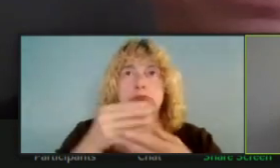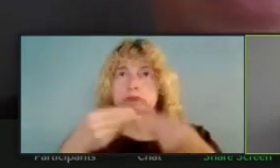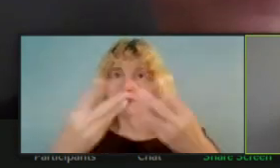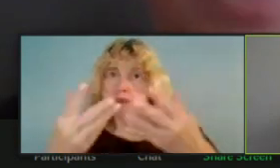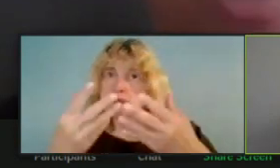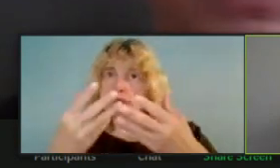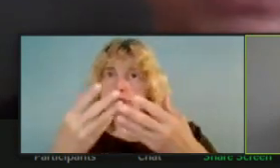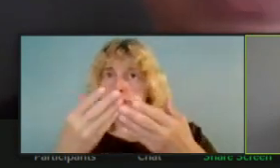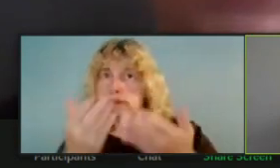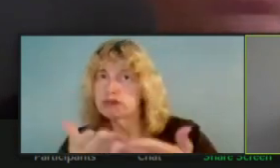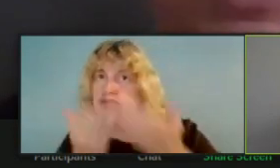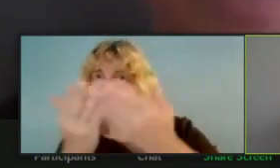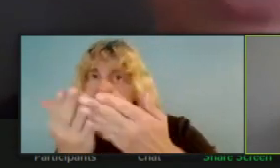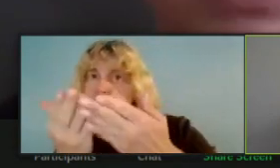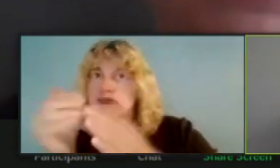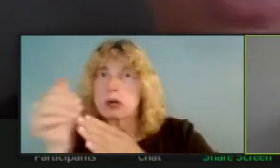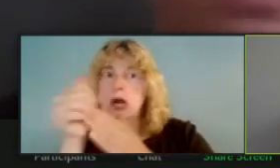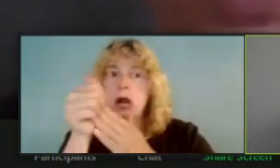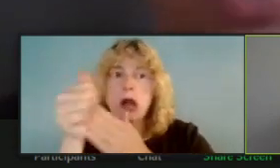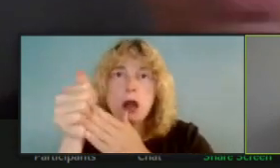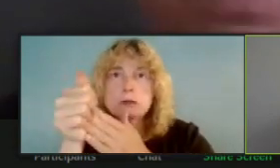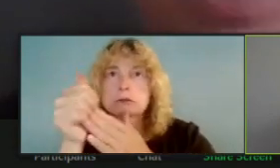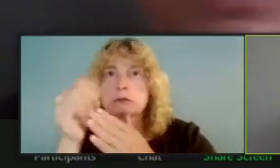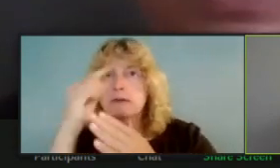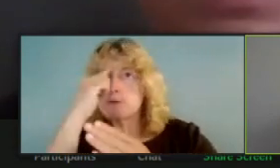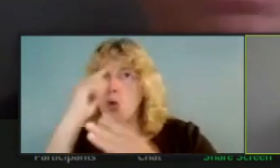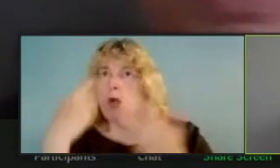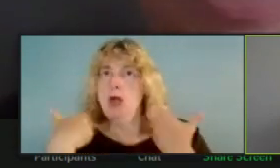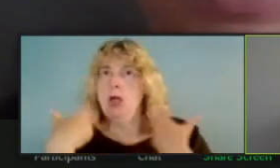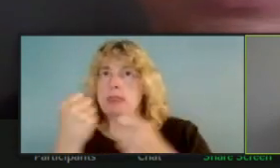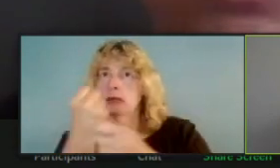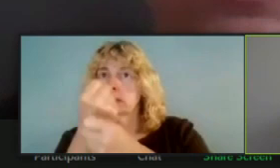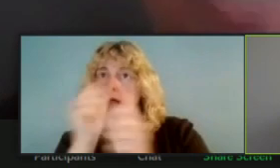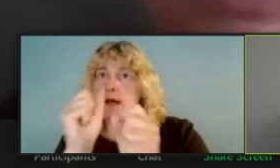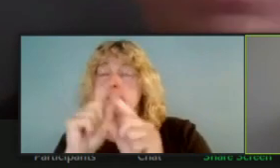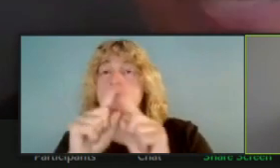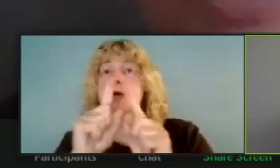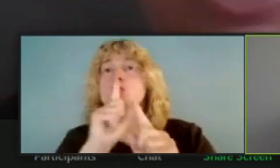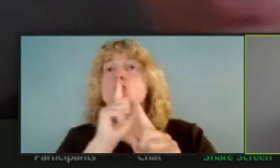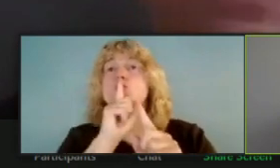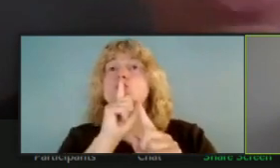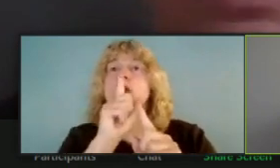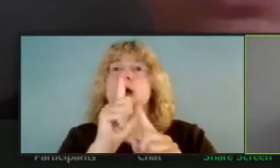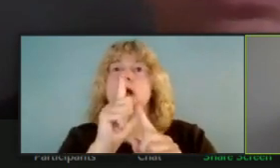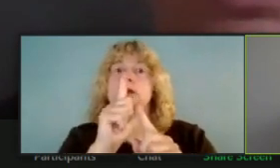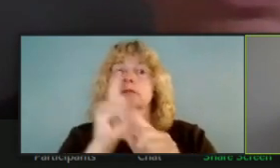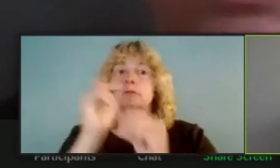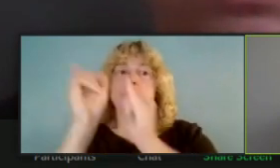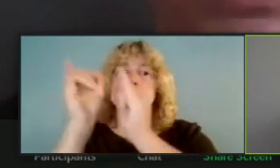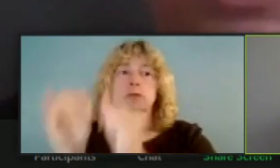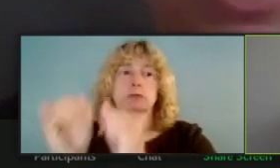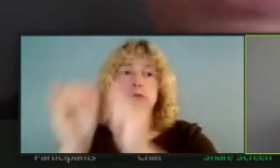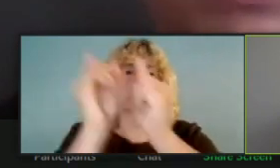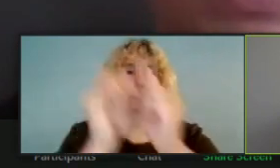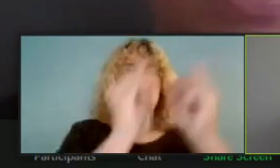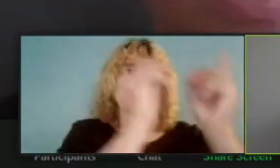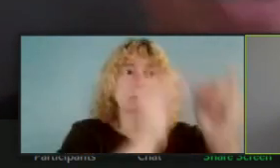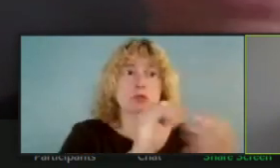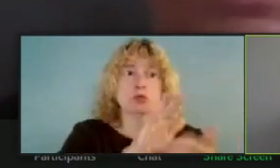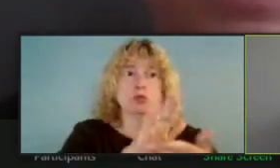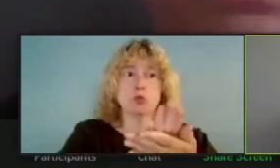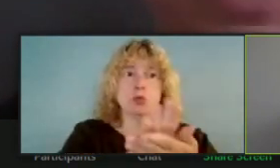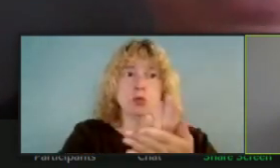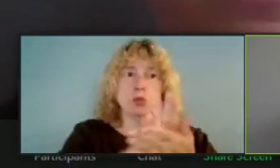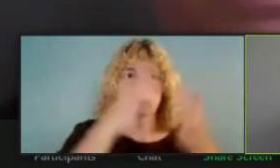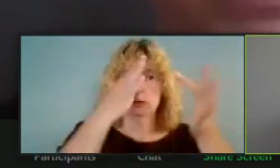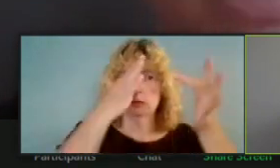should implement from a health and safety perspective, but ultimately the plan is created by each individual school or school district